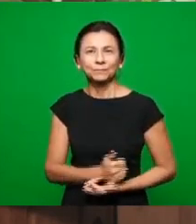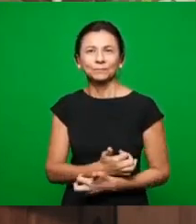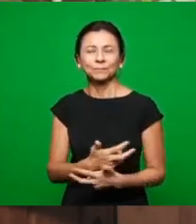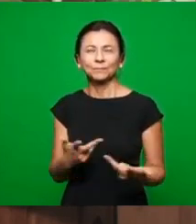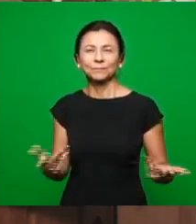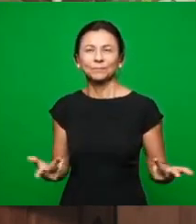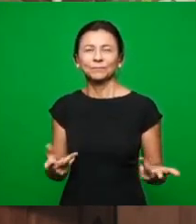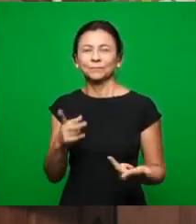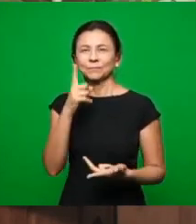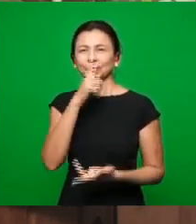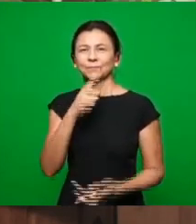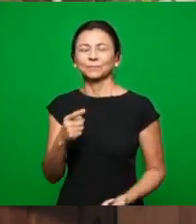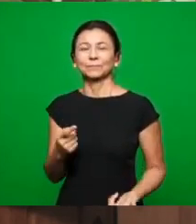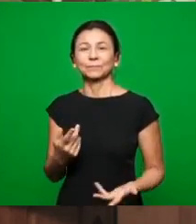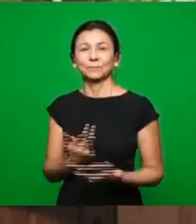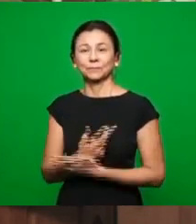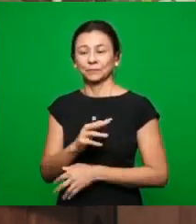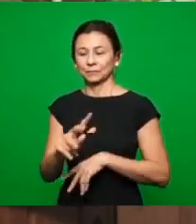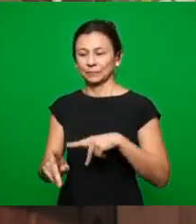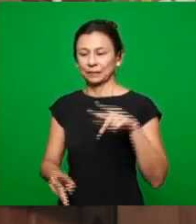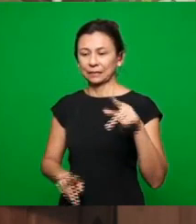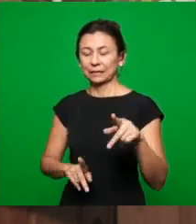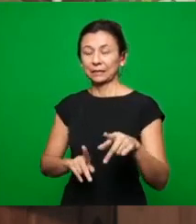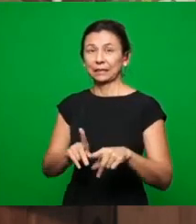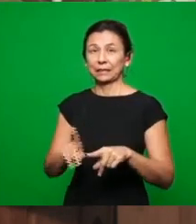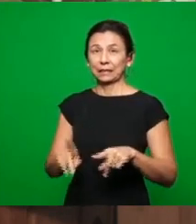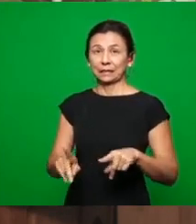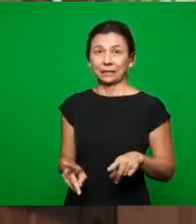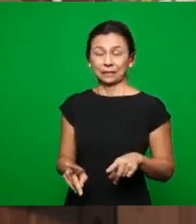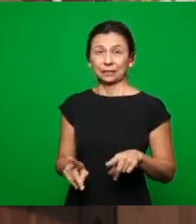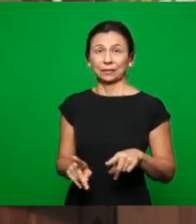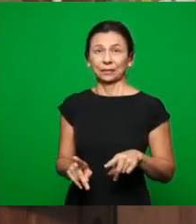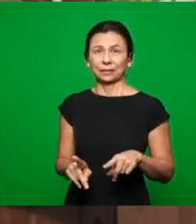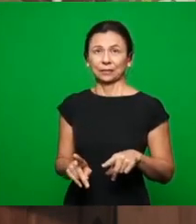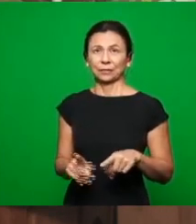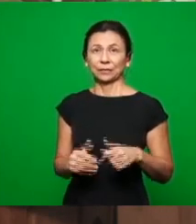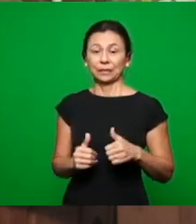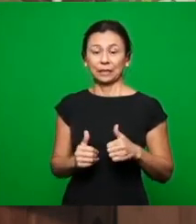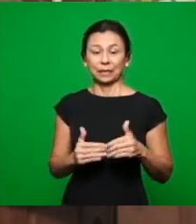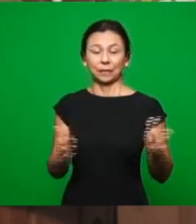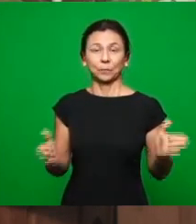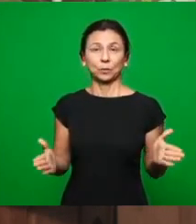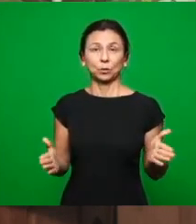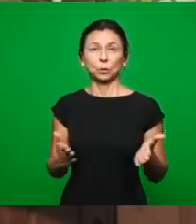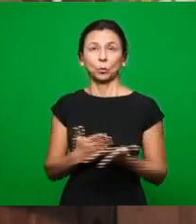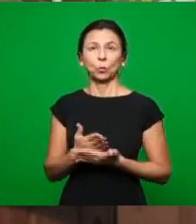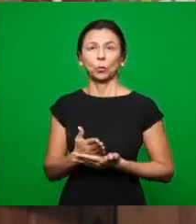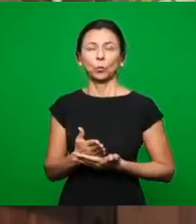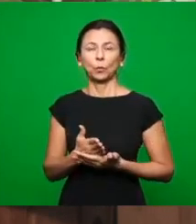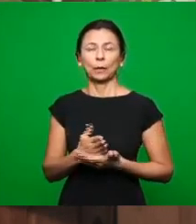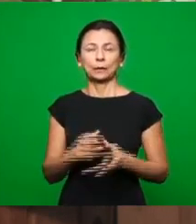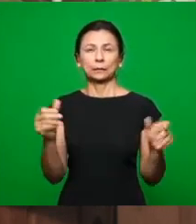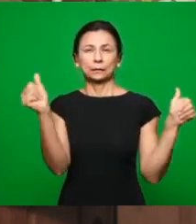He plays a stumbling block for the Israeli people and open up a way